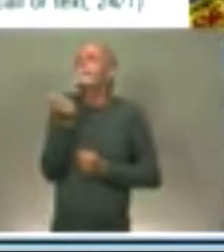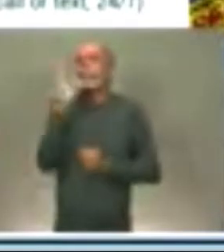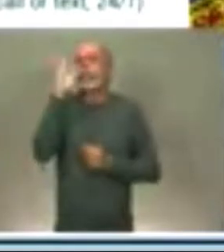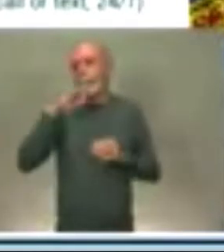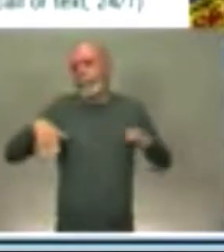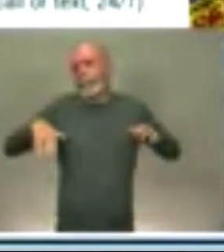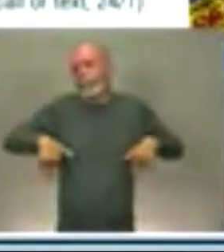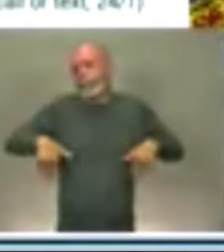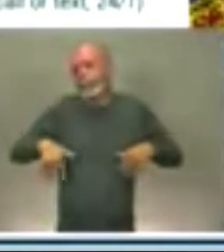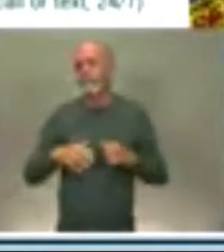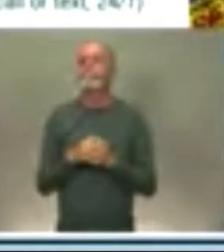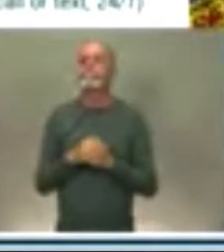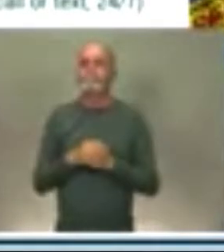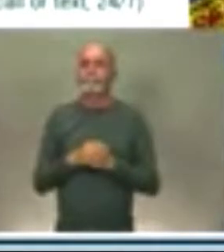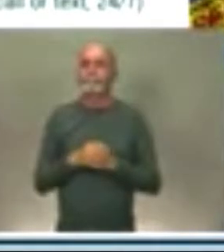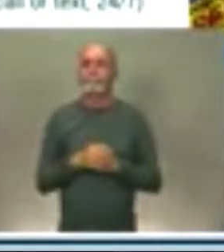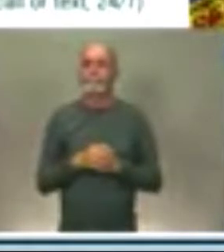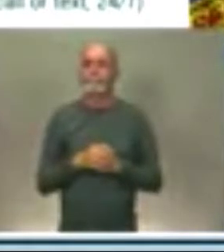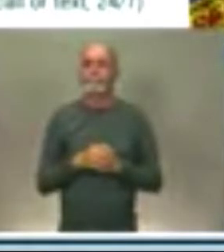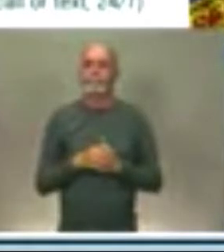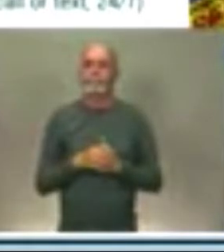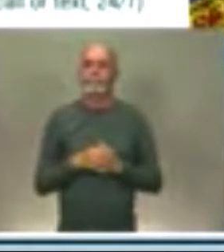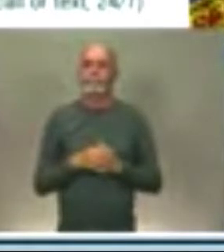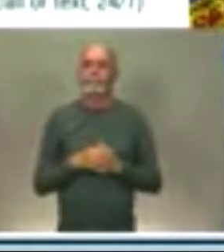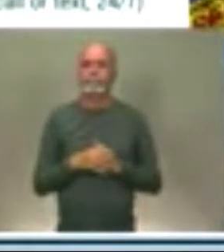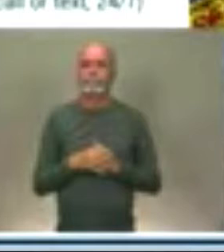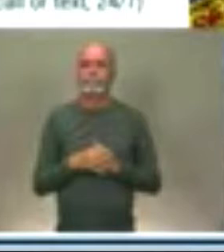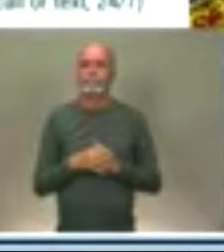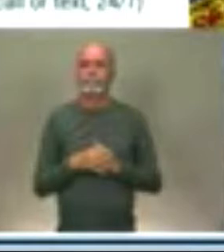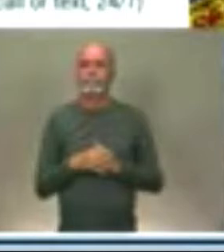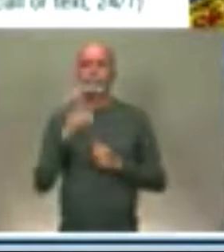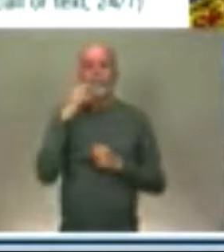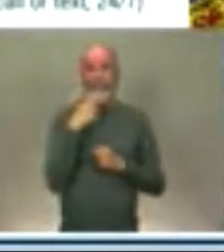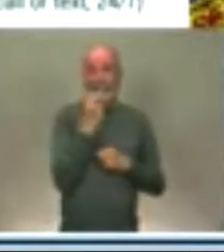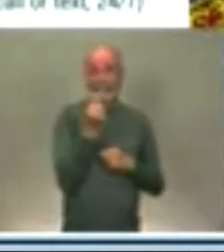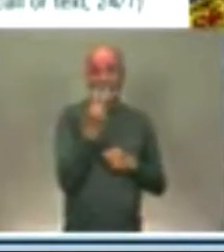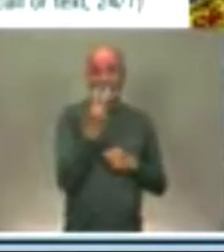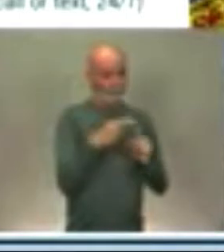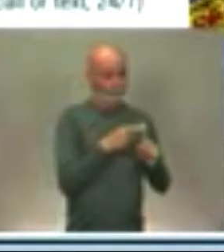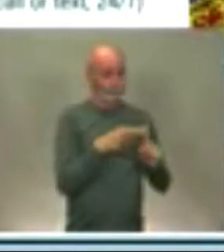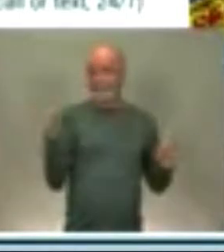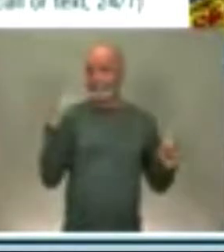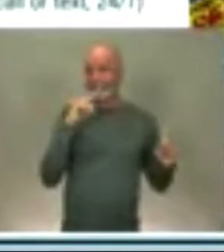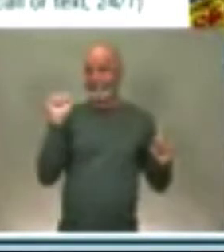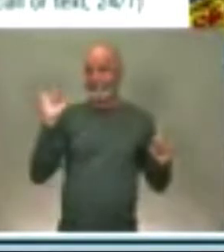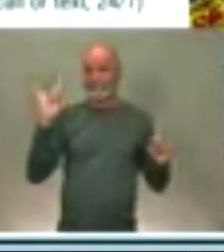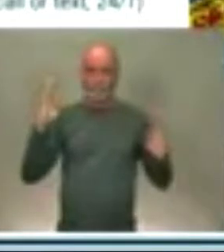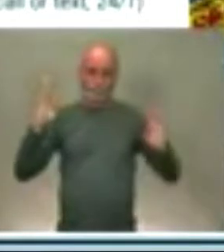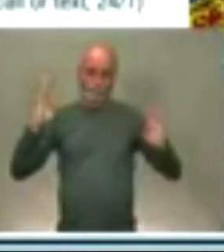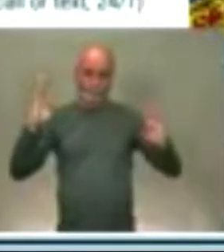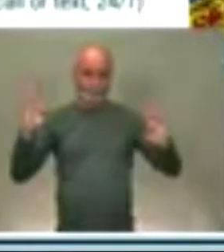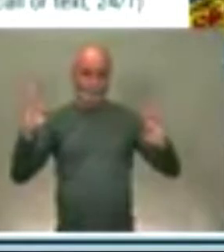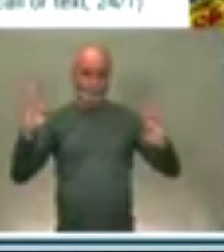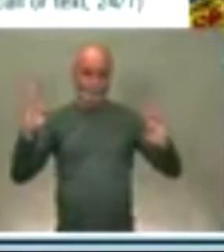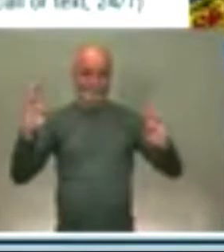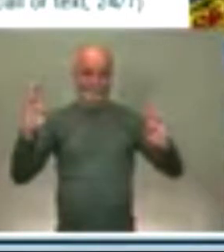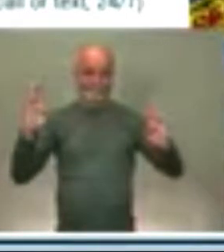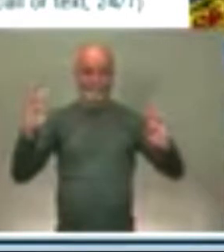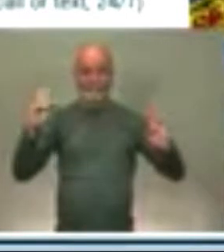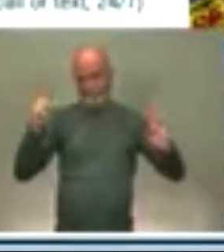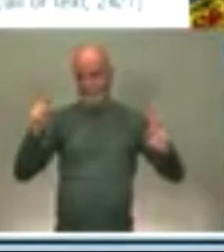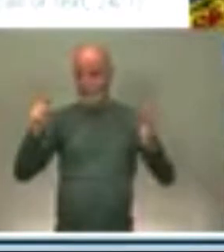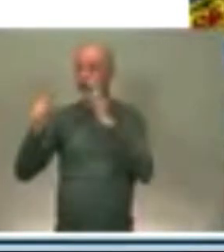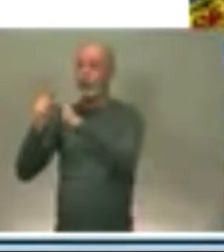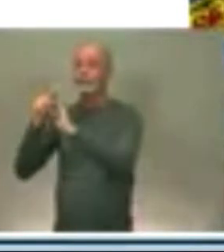We're very good in terms of the 12 to 18 year olds. It's the 20 to the 35 year olds that are